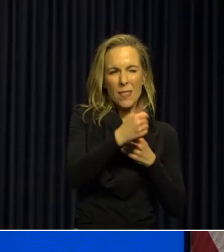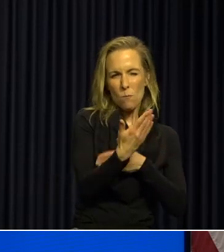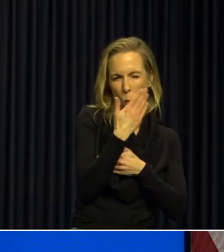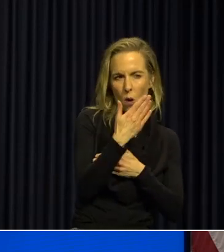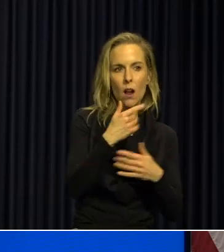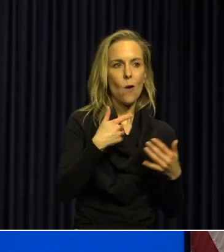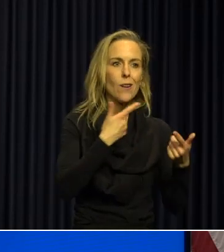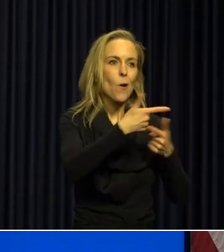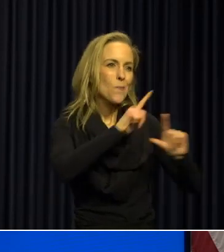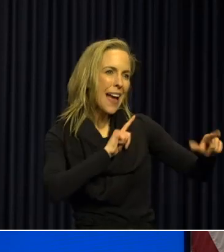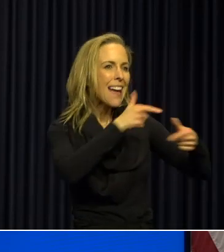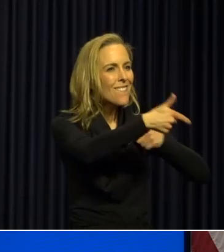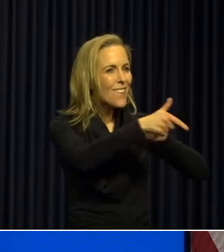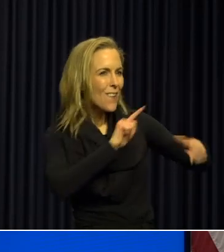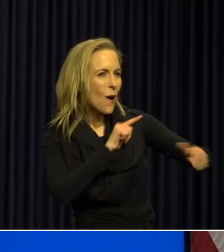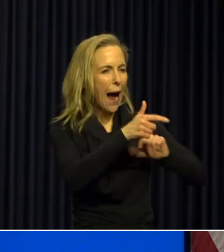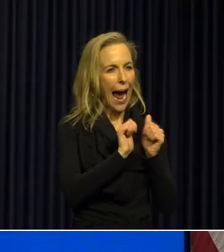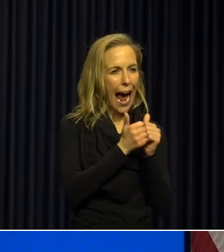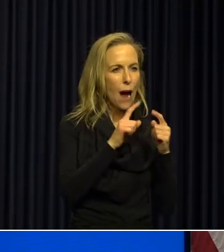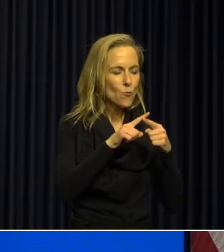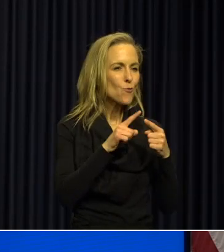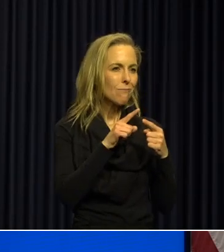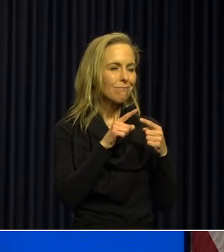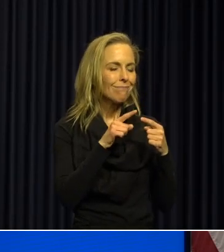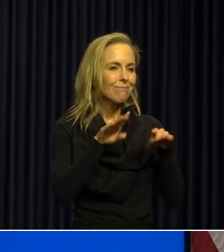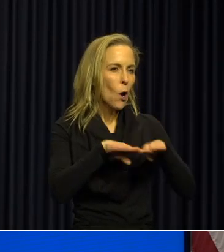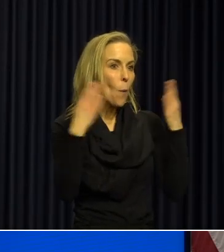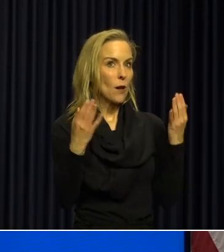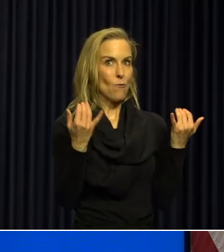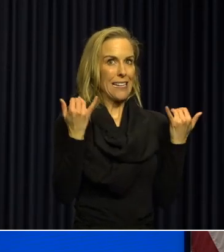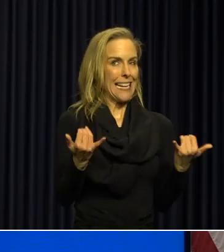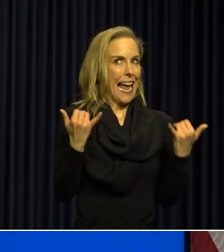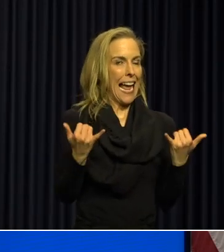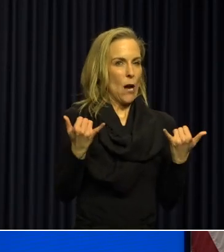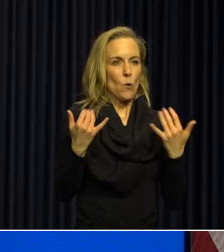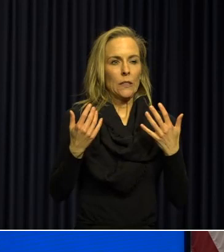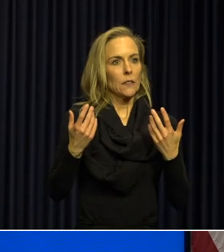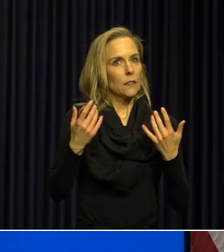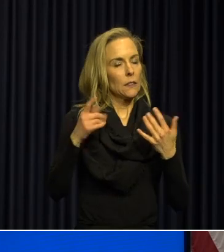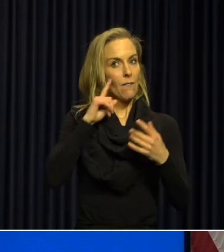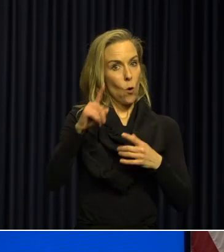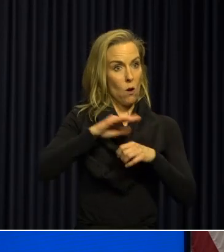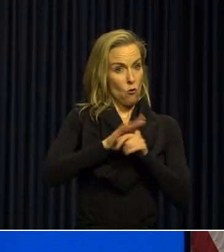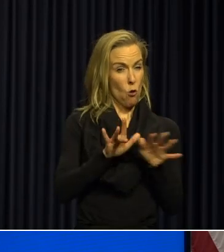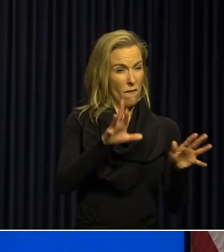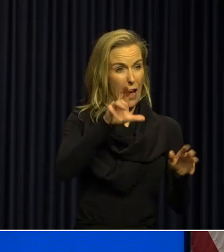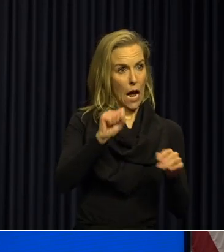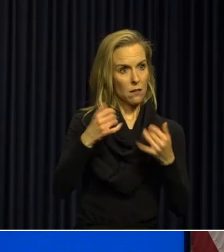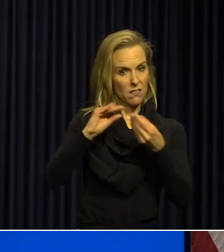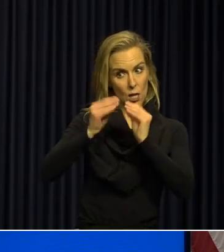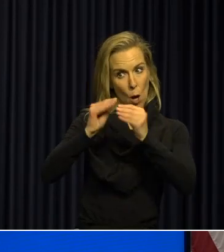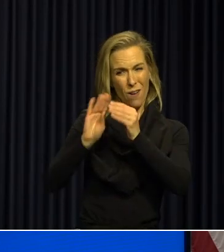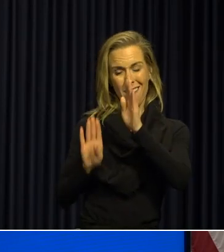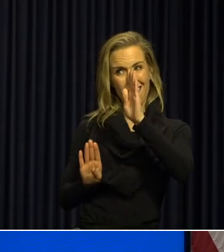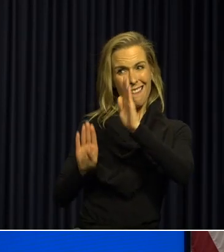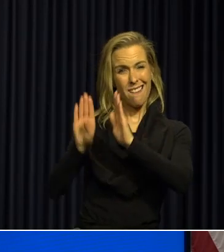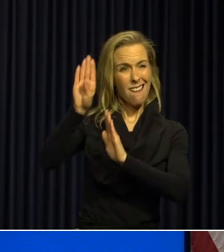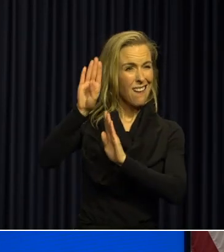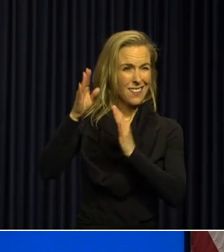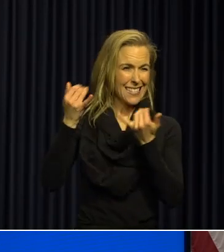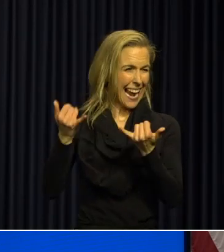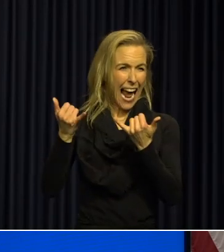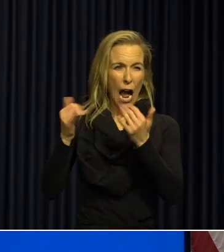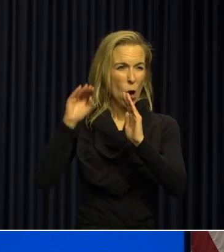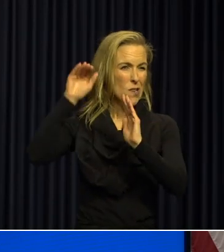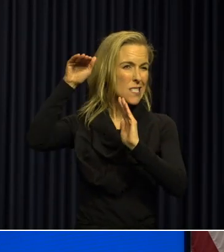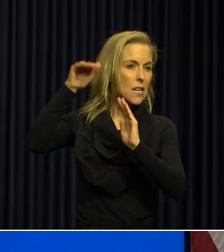back and forth. Obviously, we are at the height somewhere in the plateau, but that'll still be our height of this pandemic. But